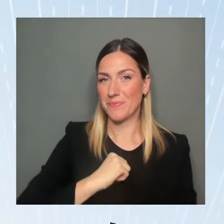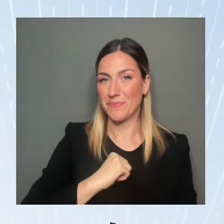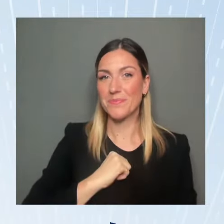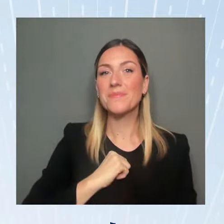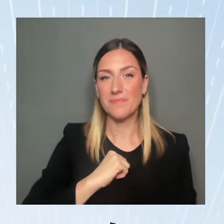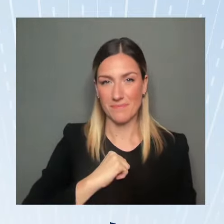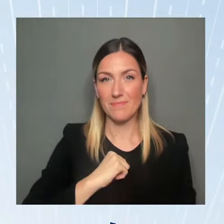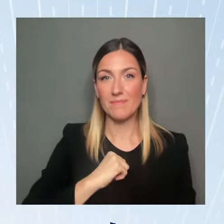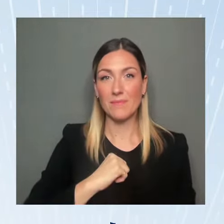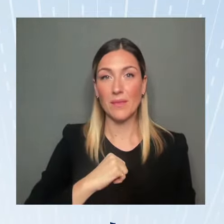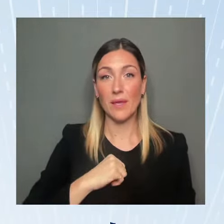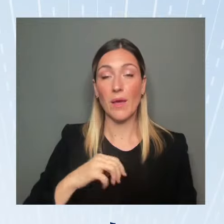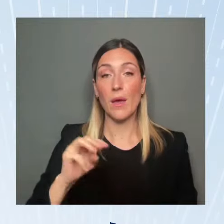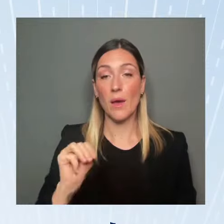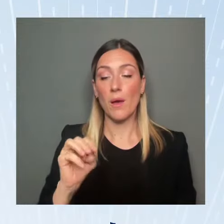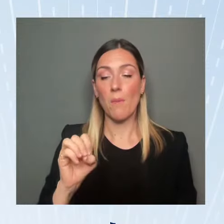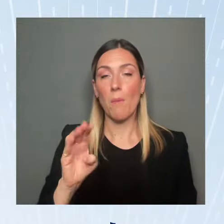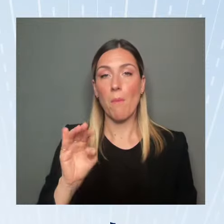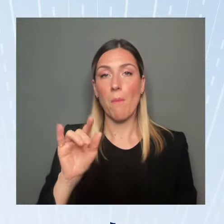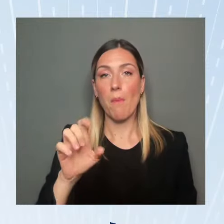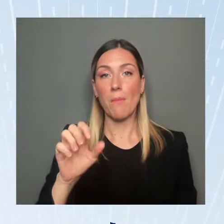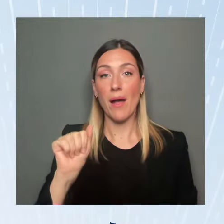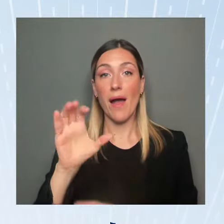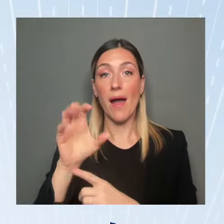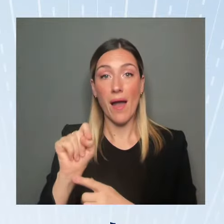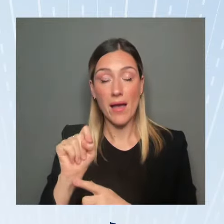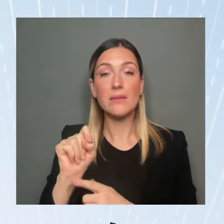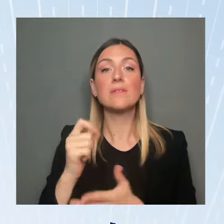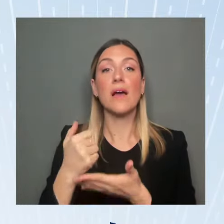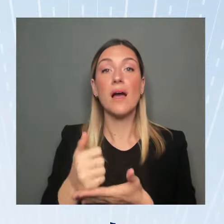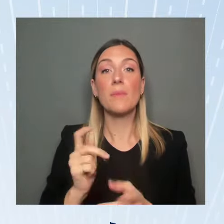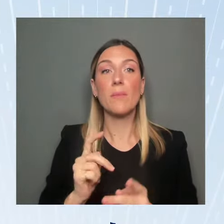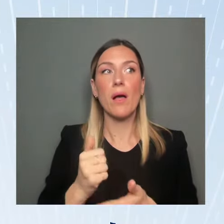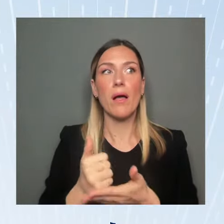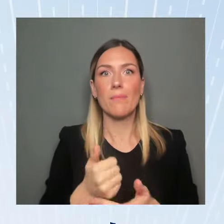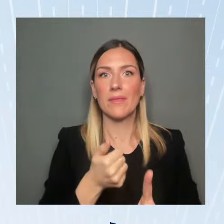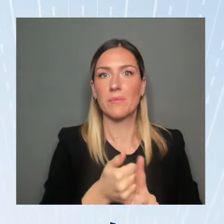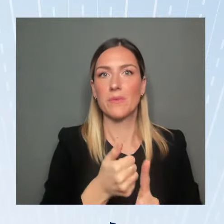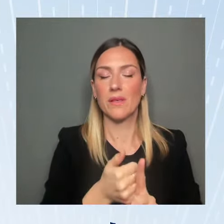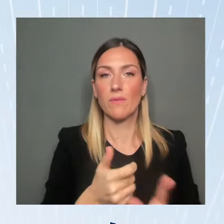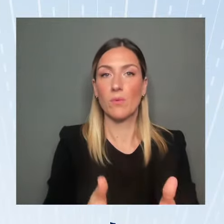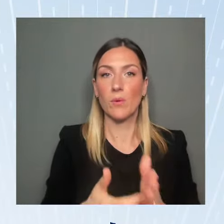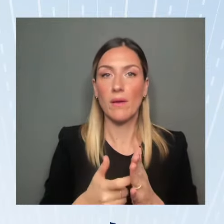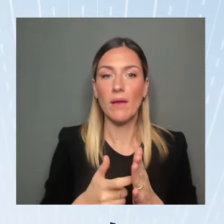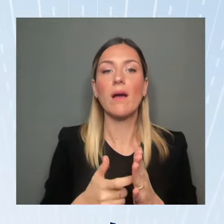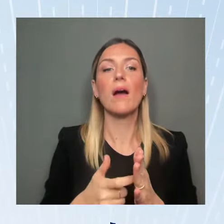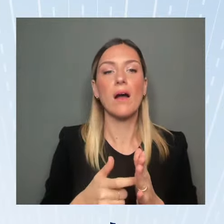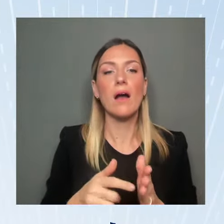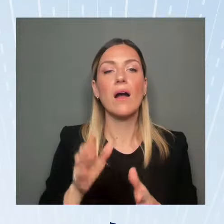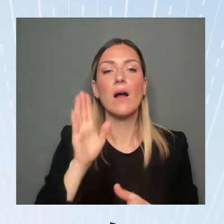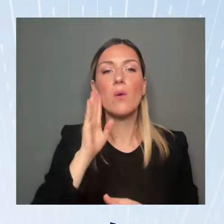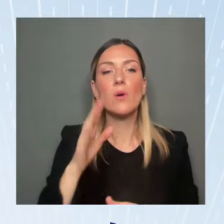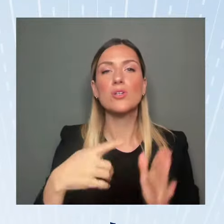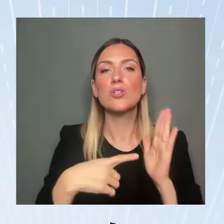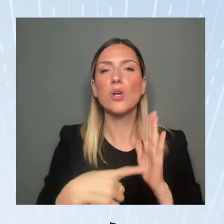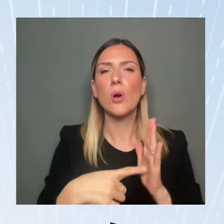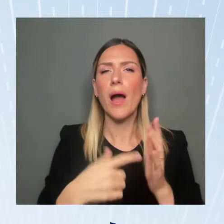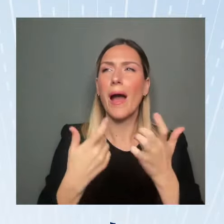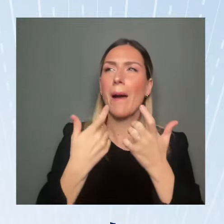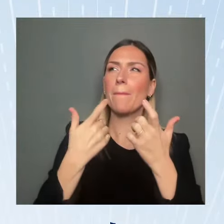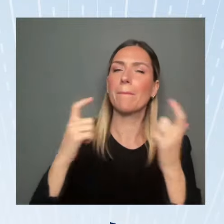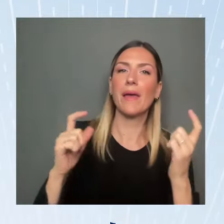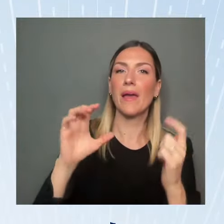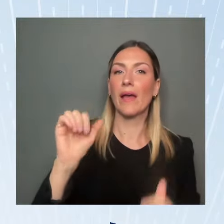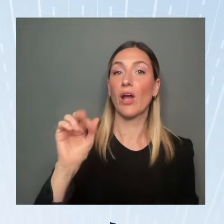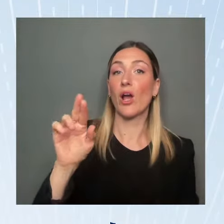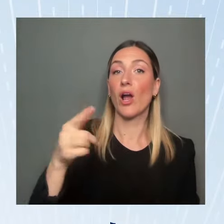the Mobile Act, which is actually one that helps people help themselves. It's going to require airlines to tell you how large their cargo hold is